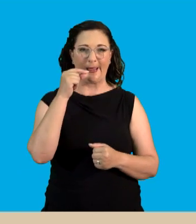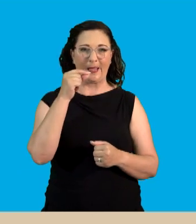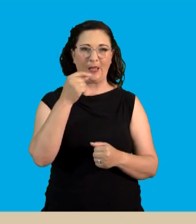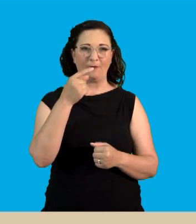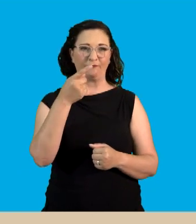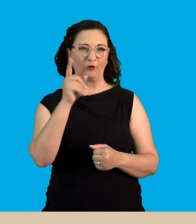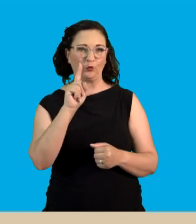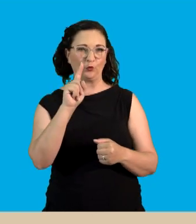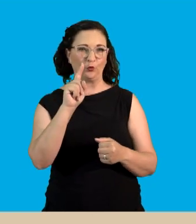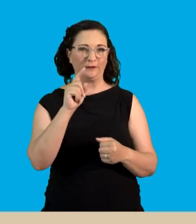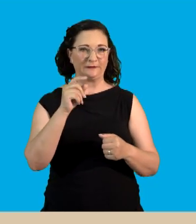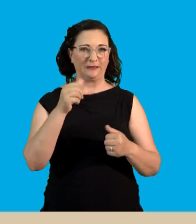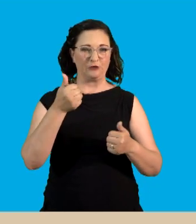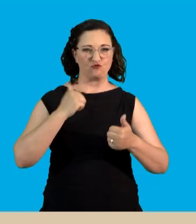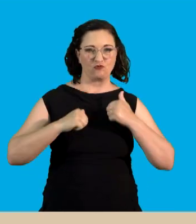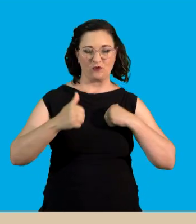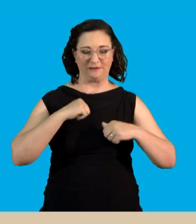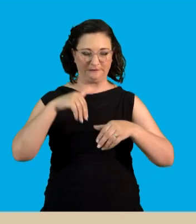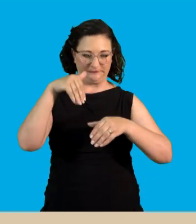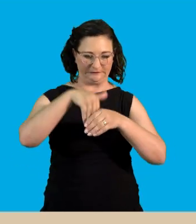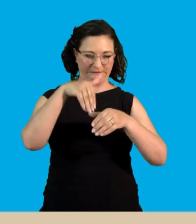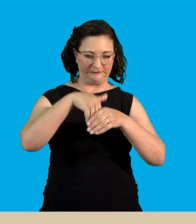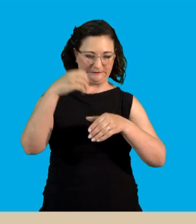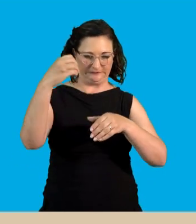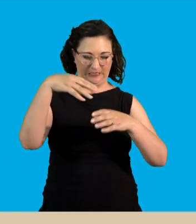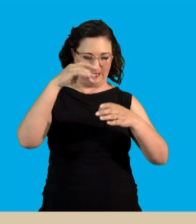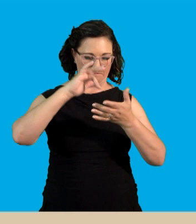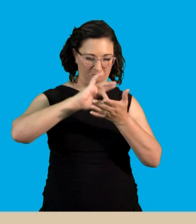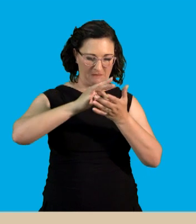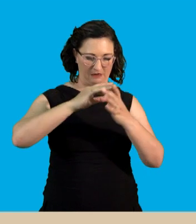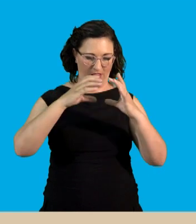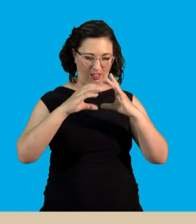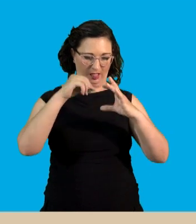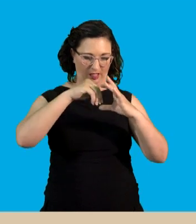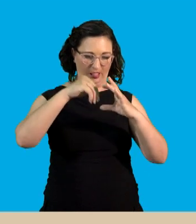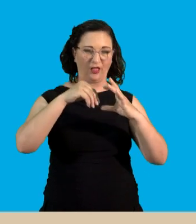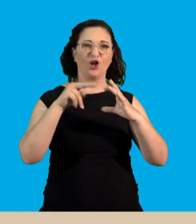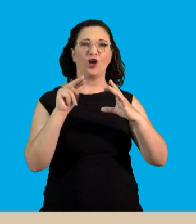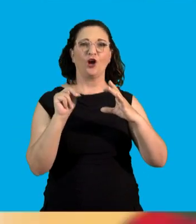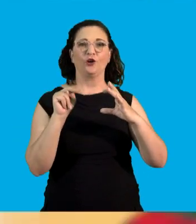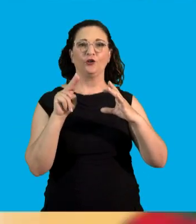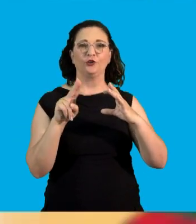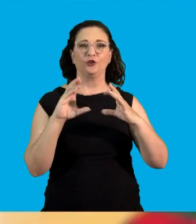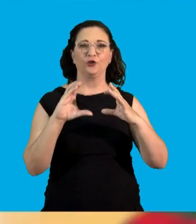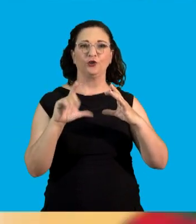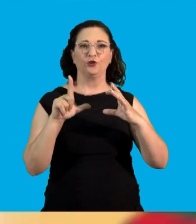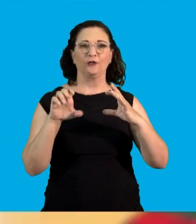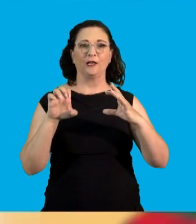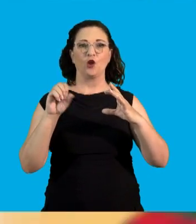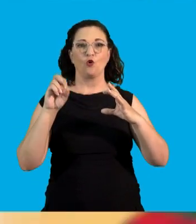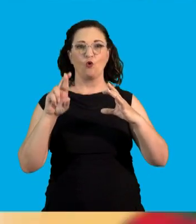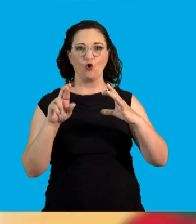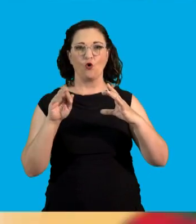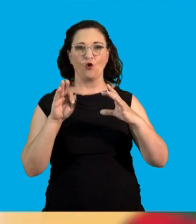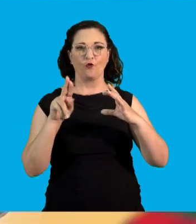the sun? Right, remember, inside the core of the sun, we said that there are nuclear fusion reaction that takes place.